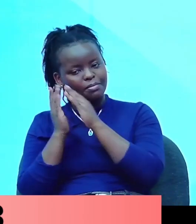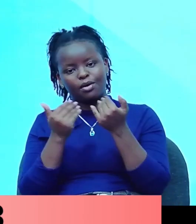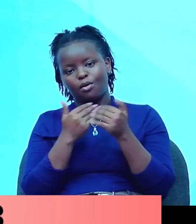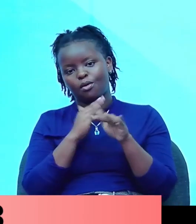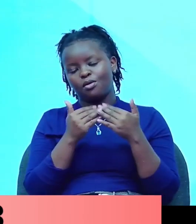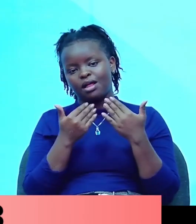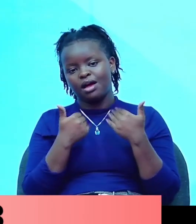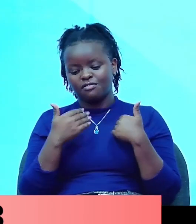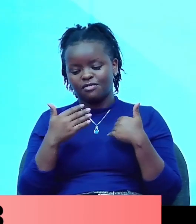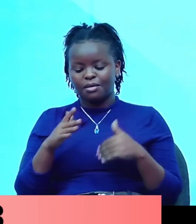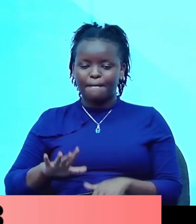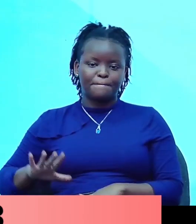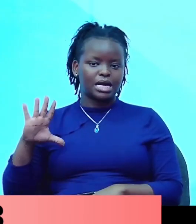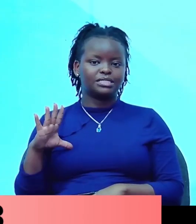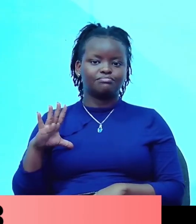owning a home.